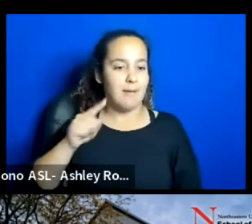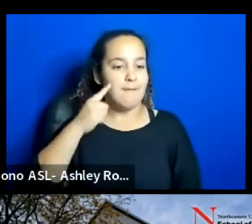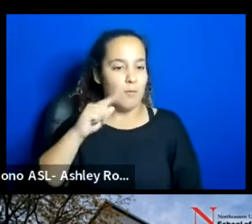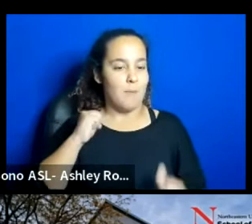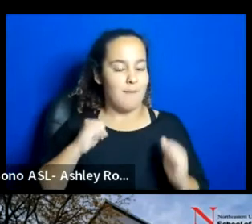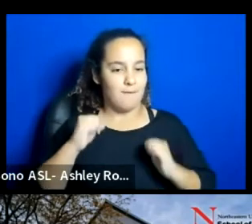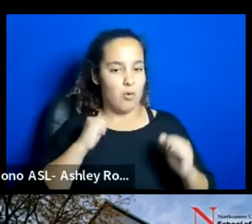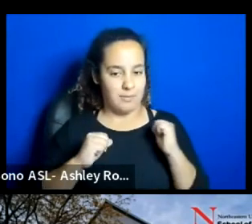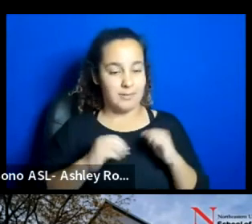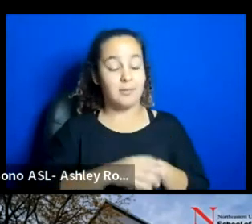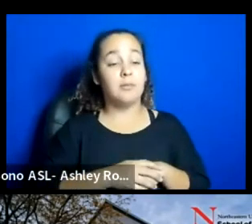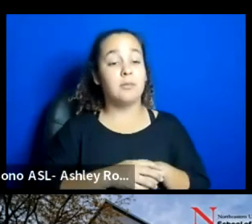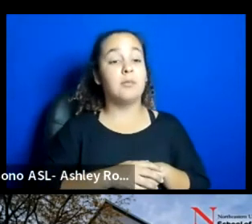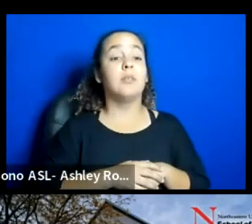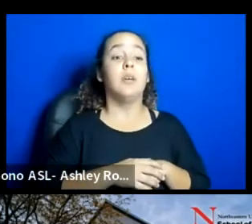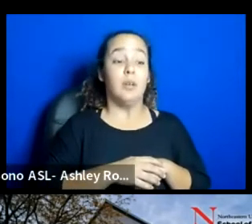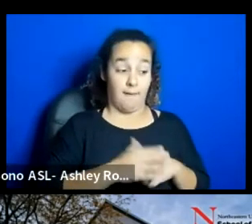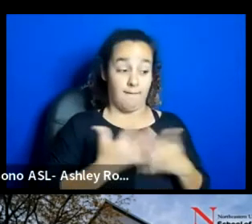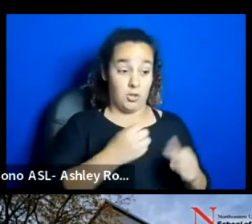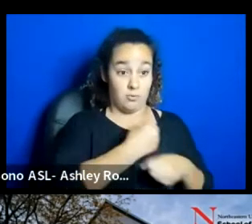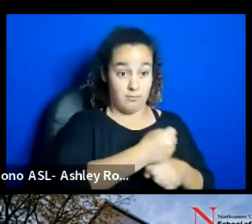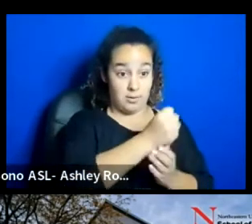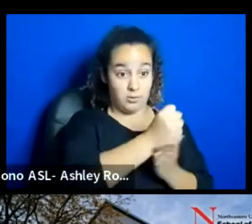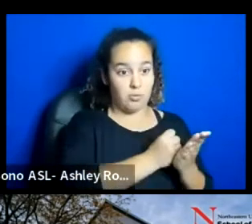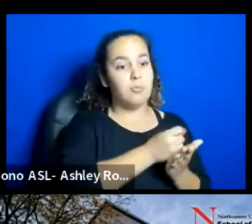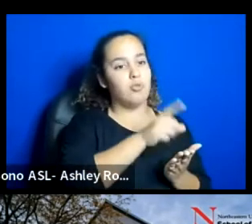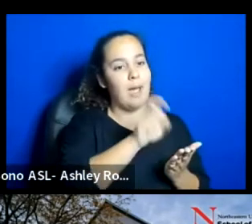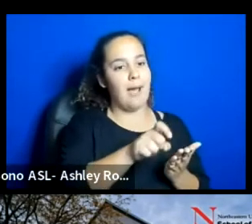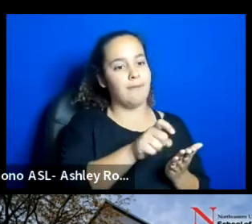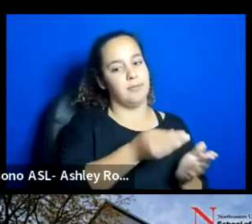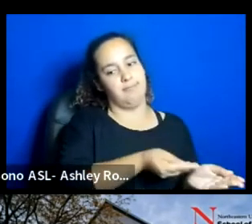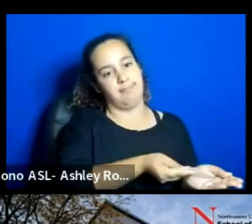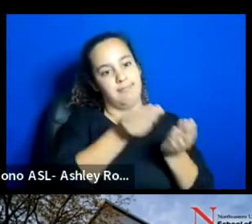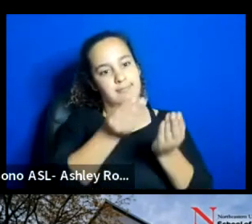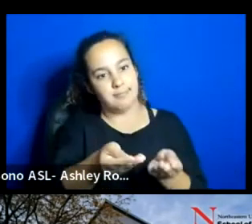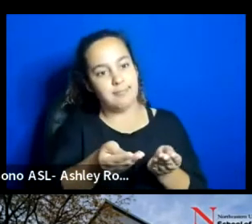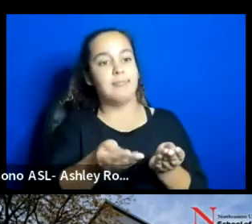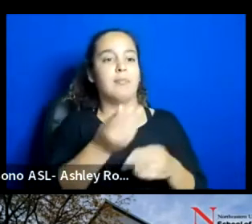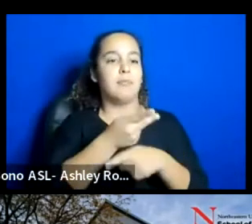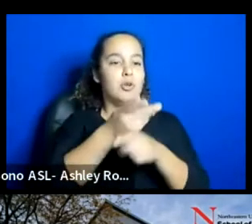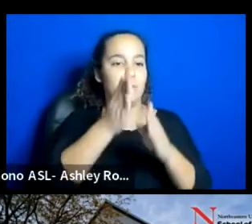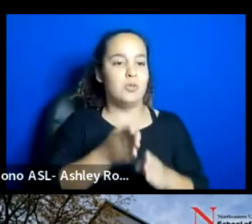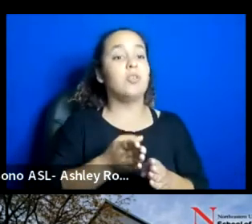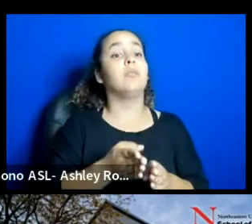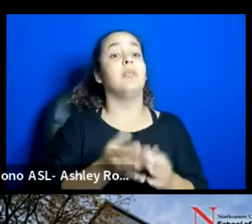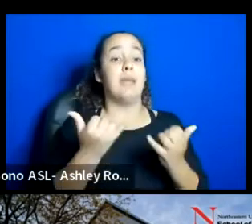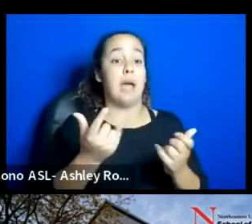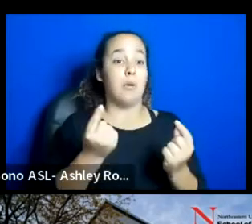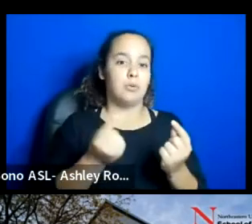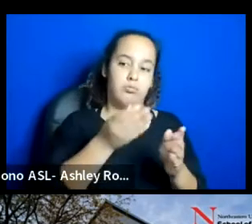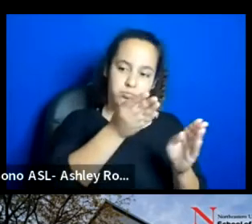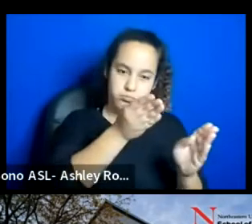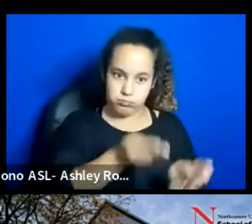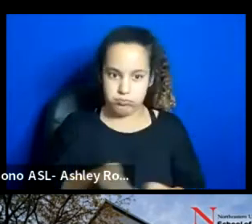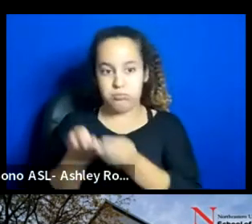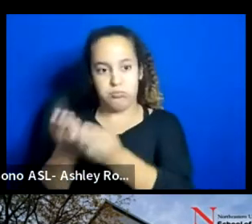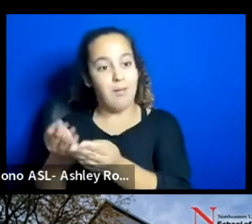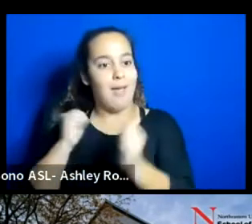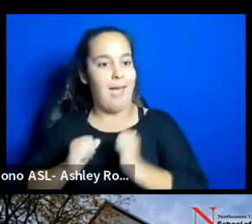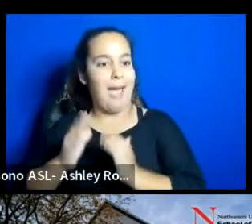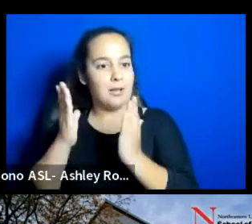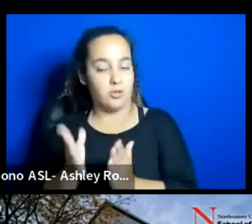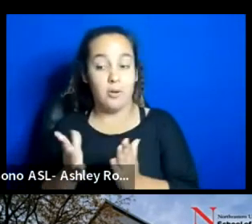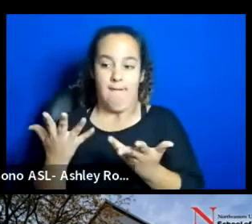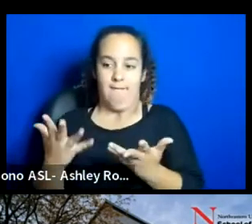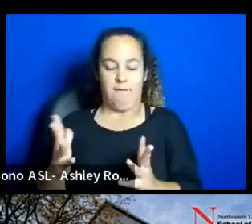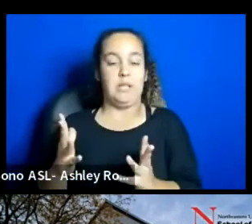into the hands of a producer, a director, an actor, or a designer before it can be realized and presented to an audience.